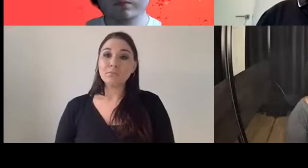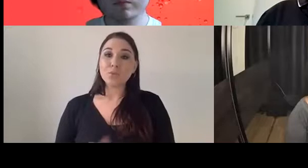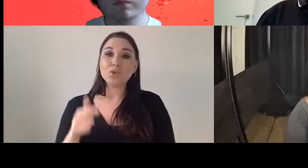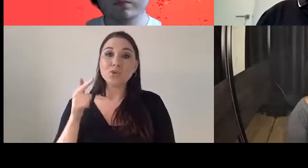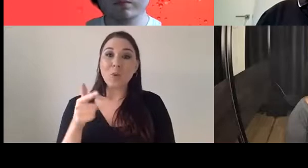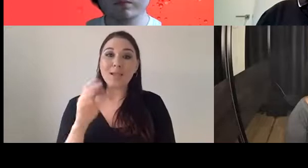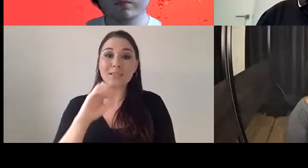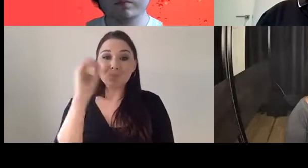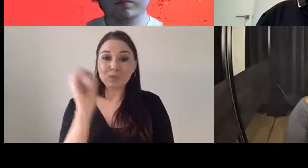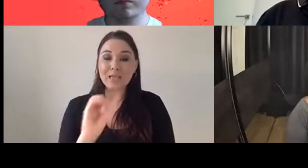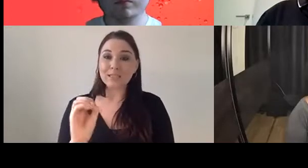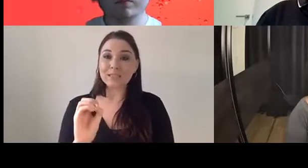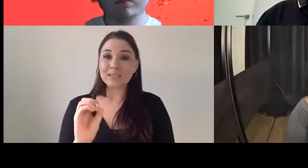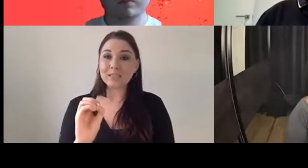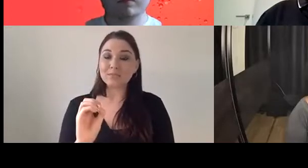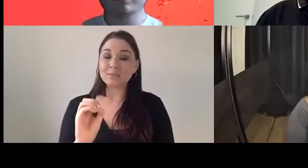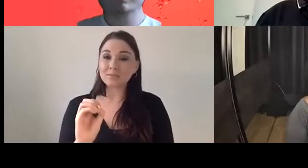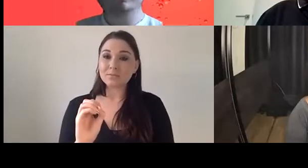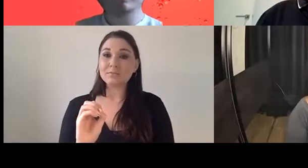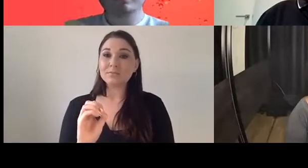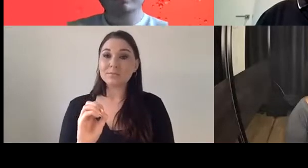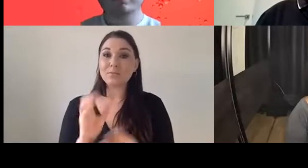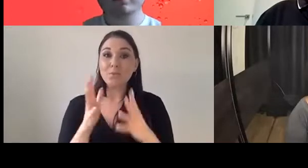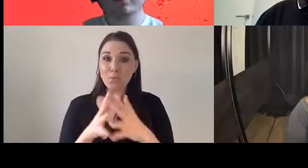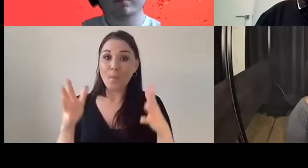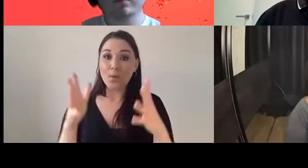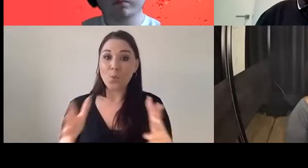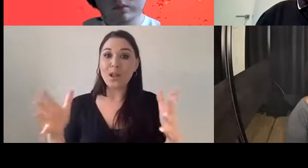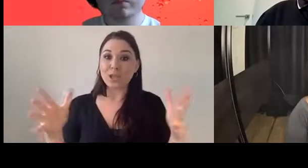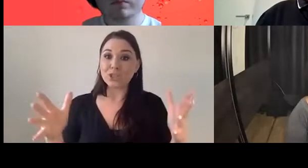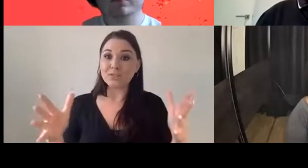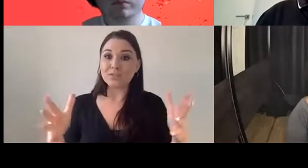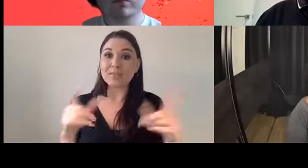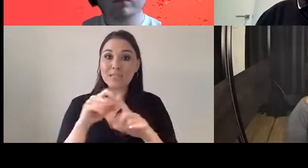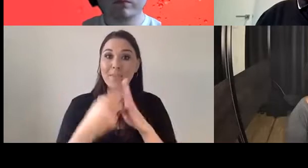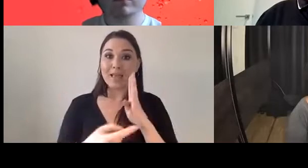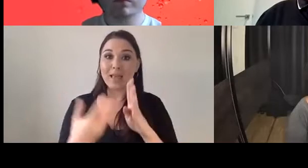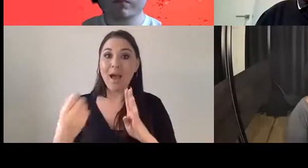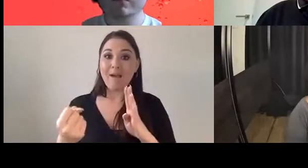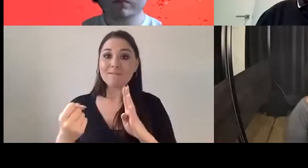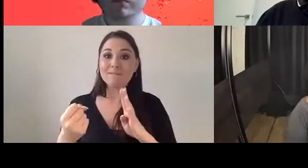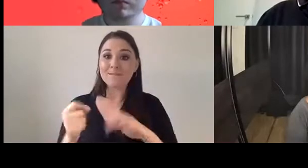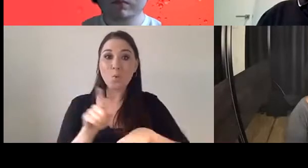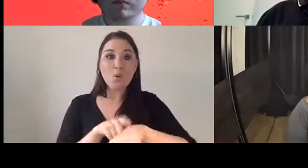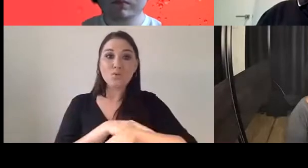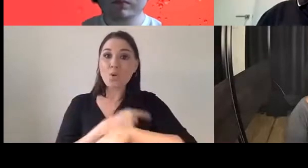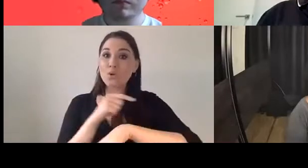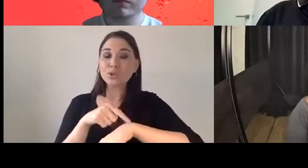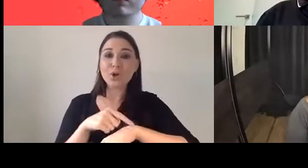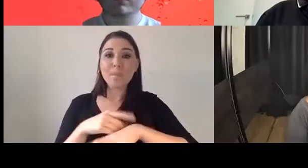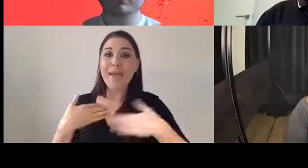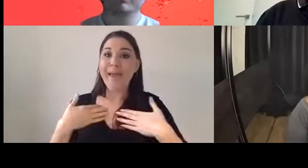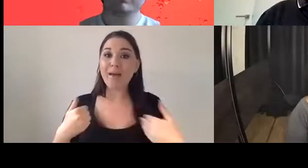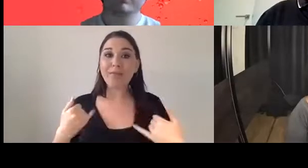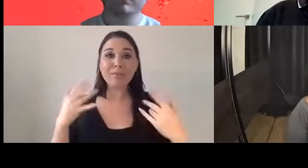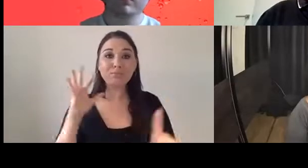20%, there's about 20% of the population who have a disability or long-term health condition. That increases